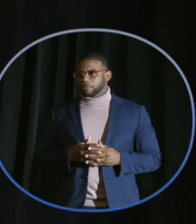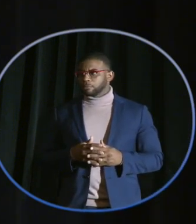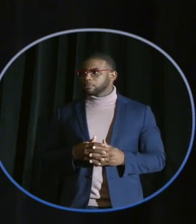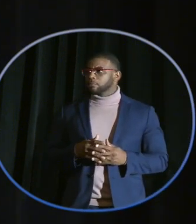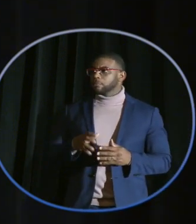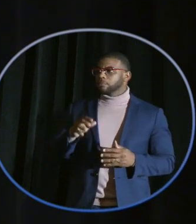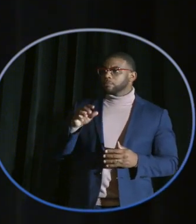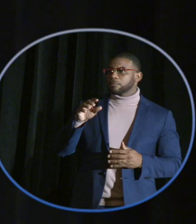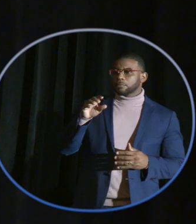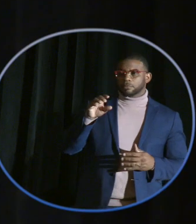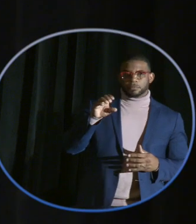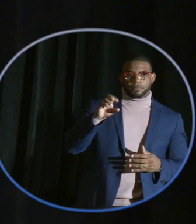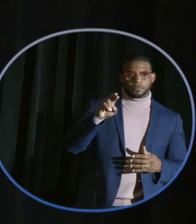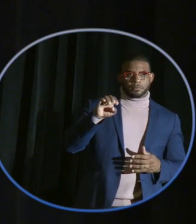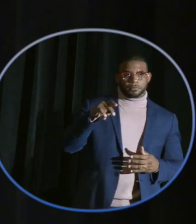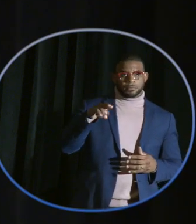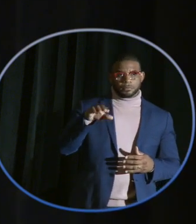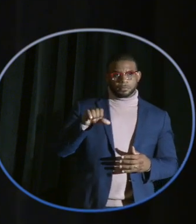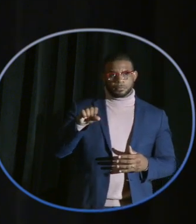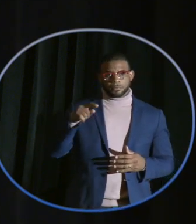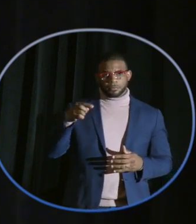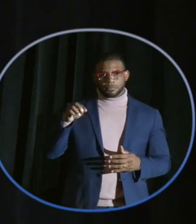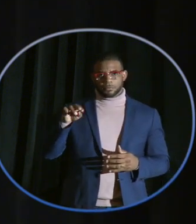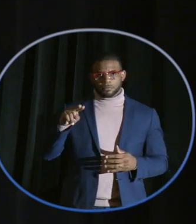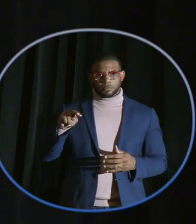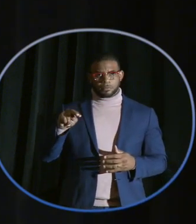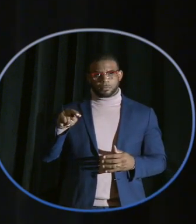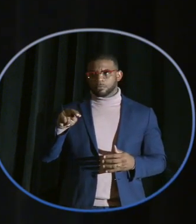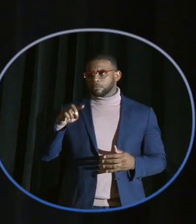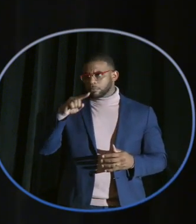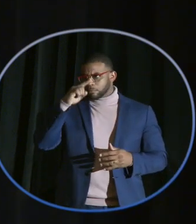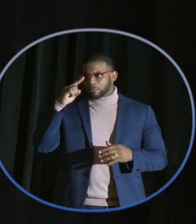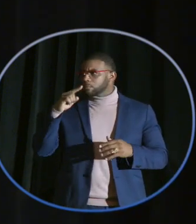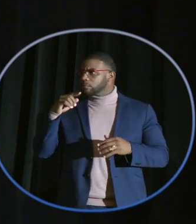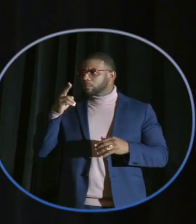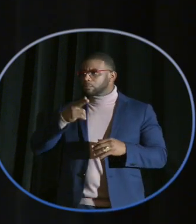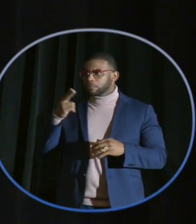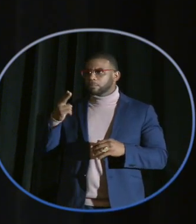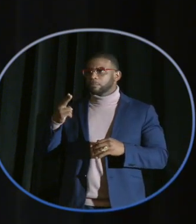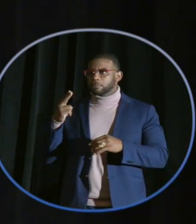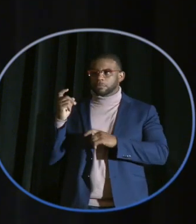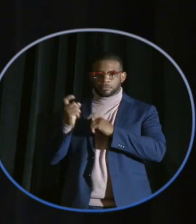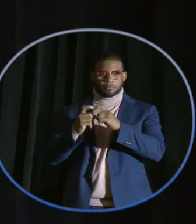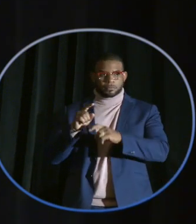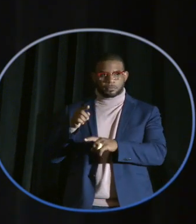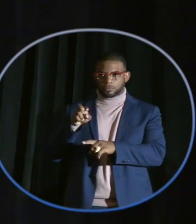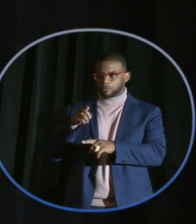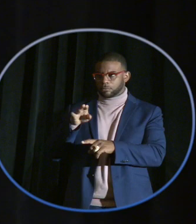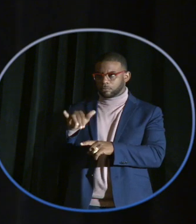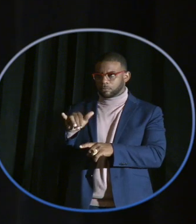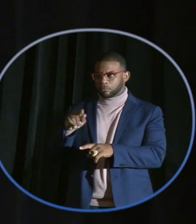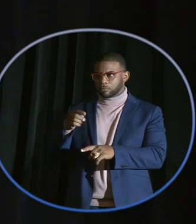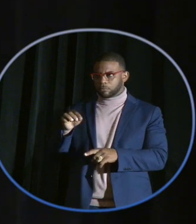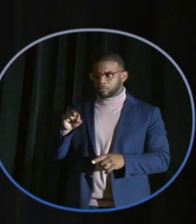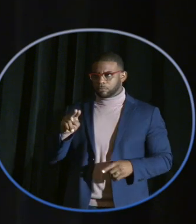Chrissy Thornton and the Associated Black Charities, is anyone here? Chrissy Thornton, thank you so